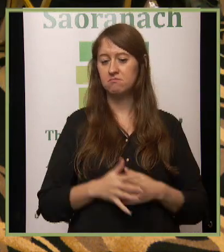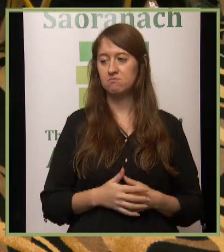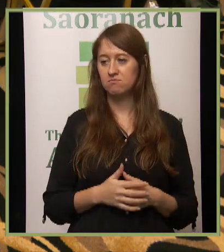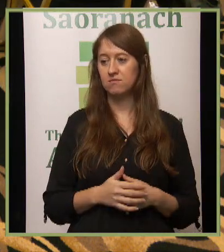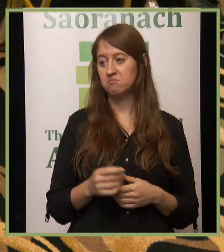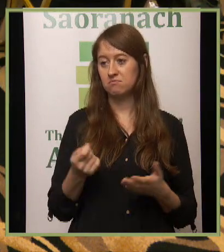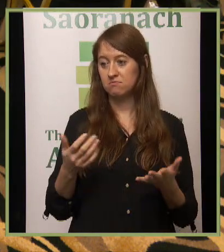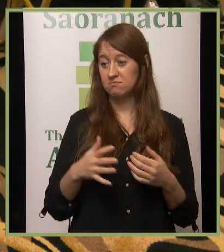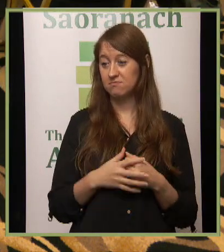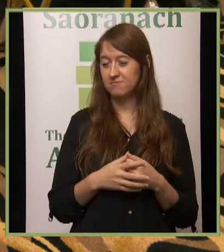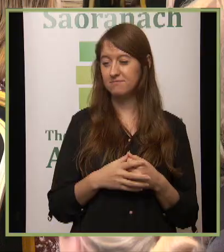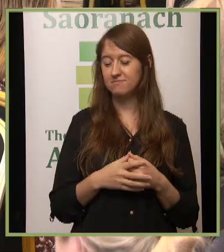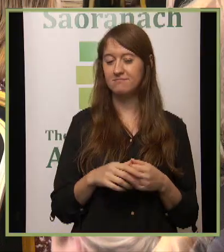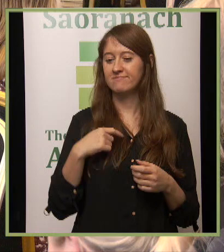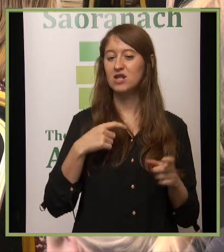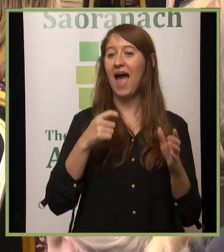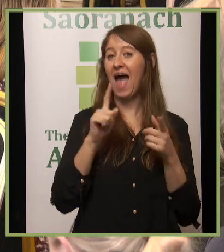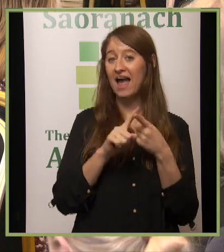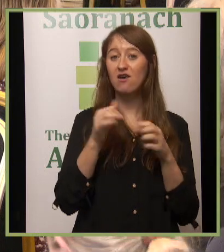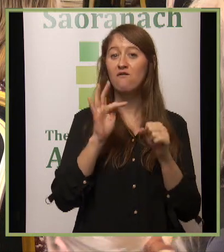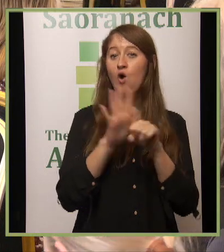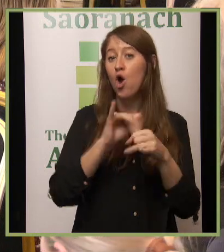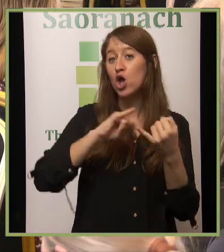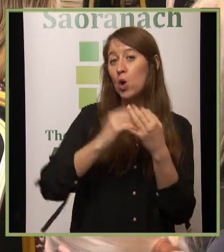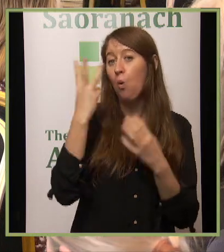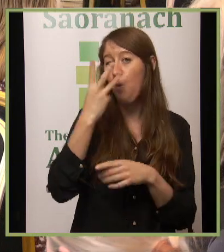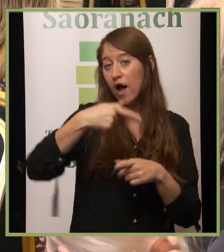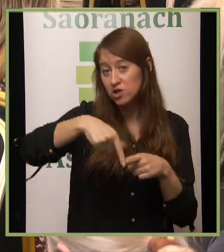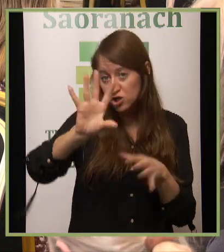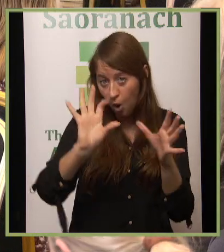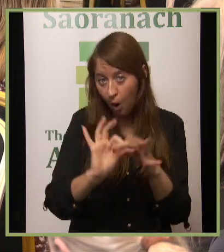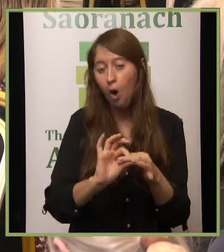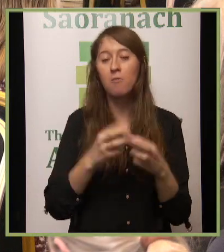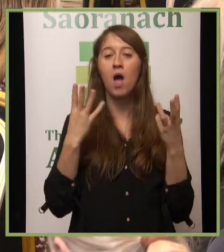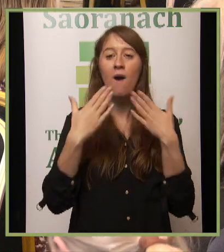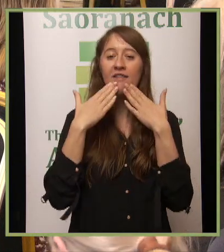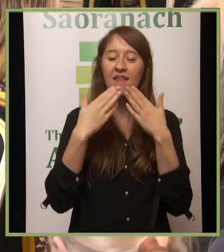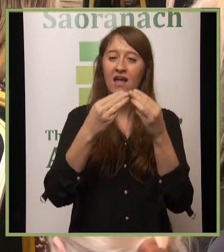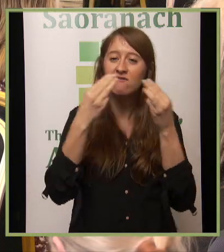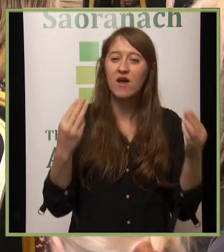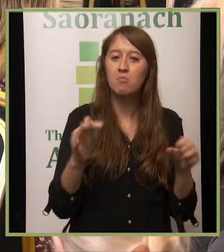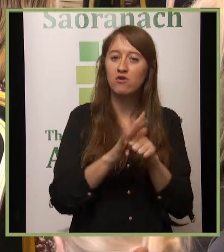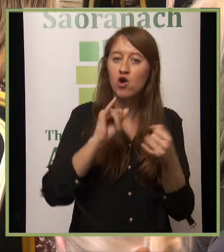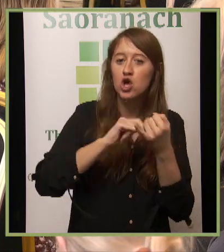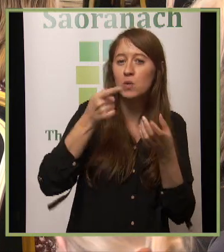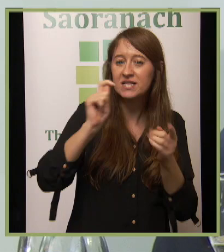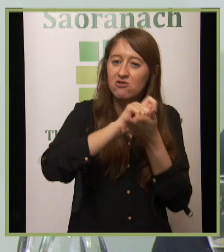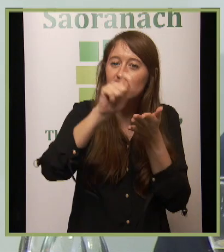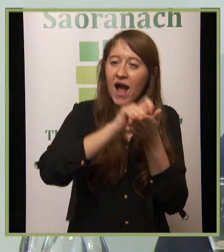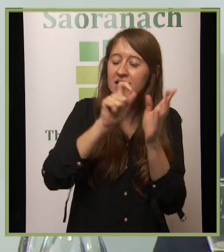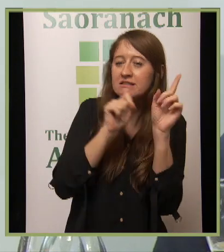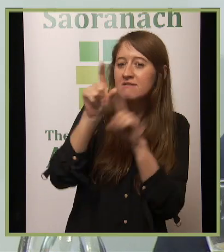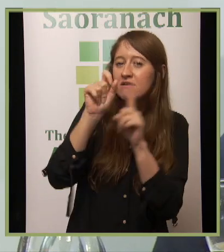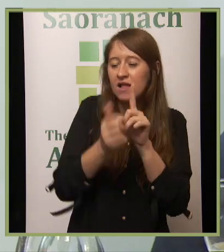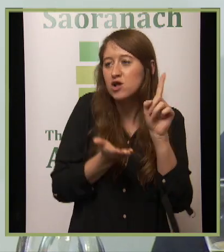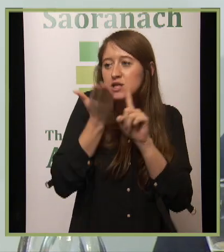And then for people who might still be watching at home, if you are, I want to thank everybody who gave their time writing and sharing submissions to